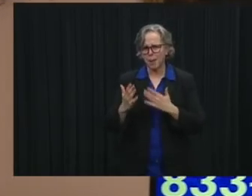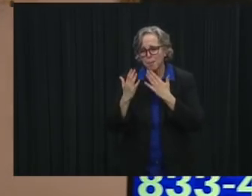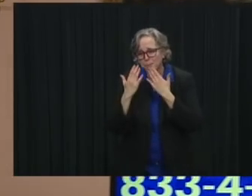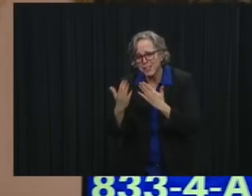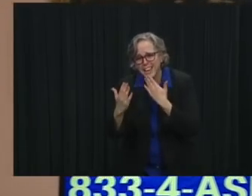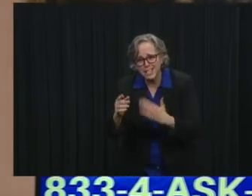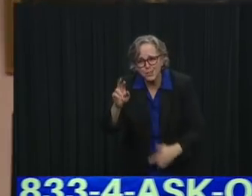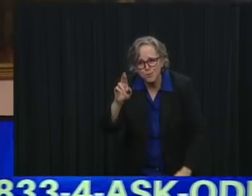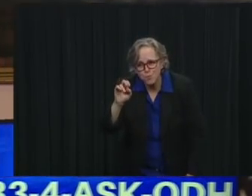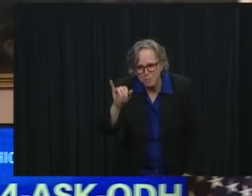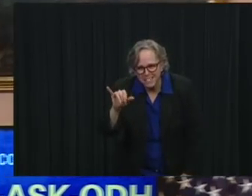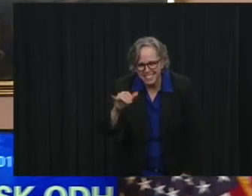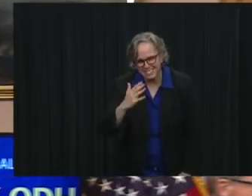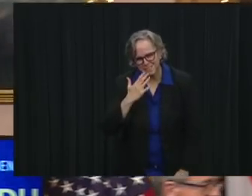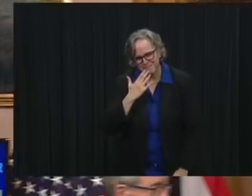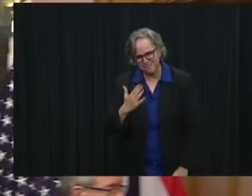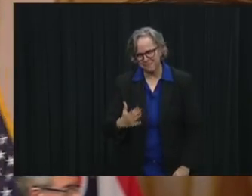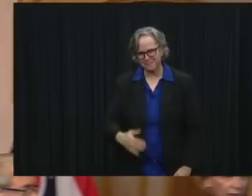John?